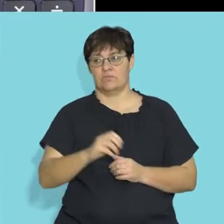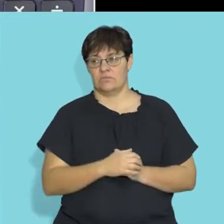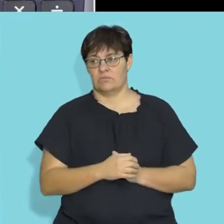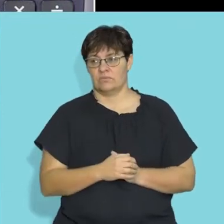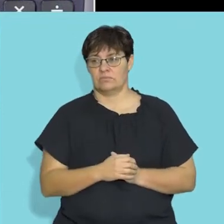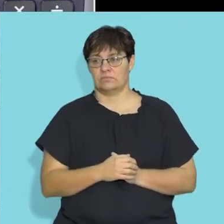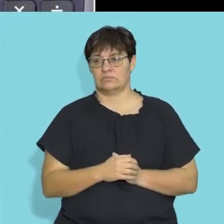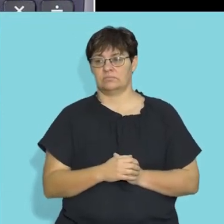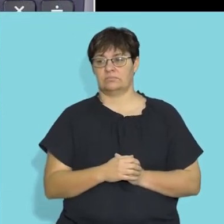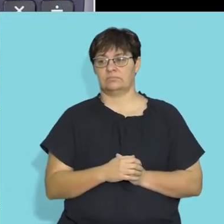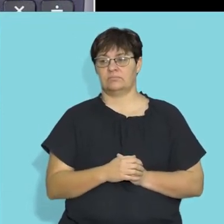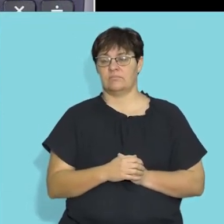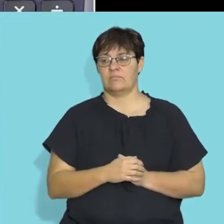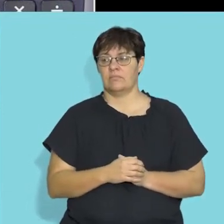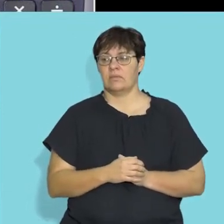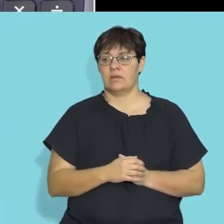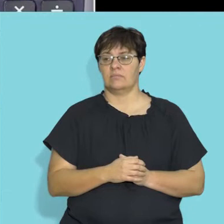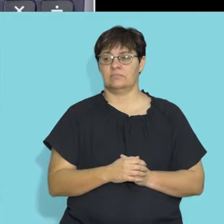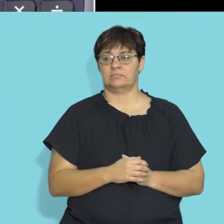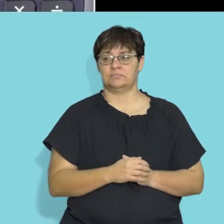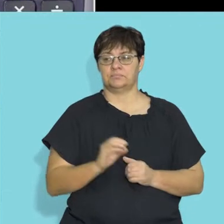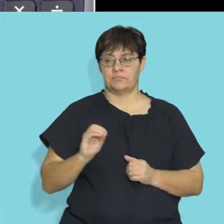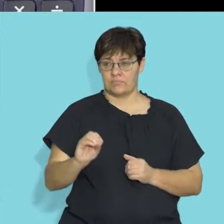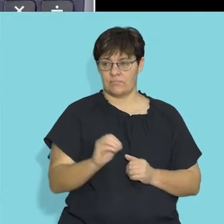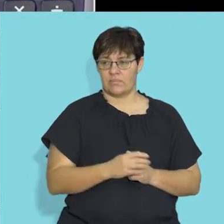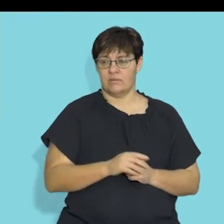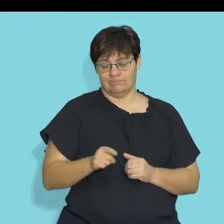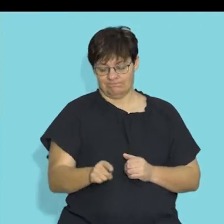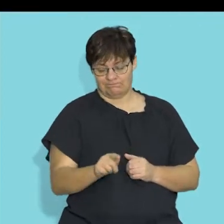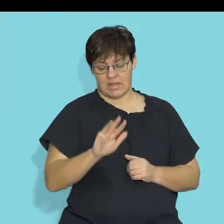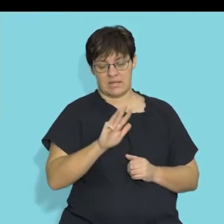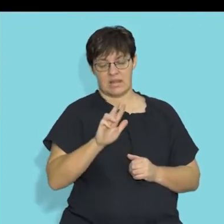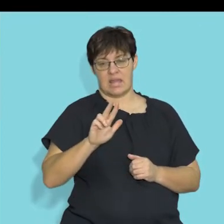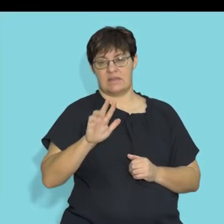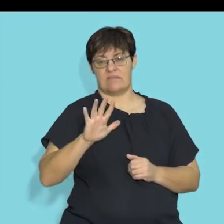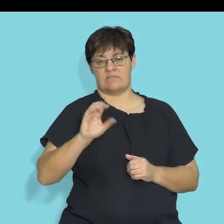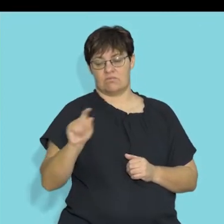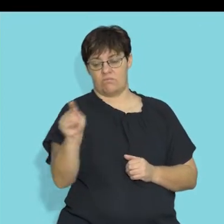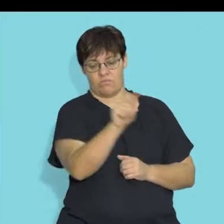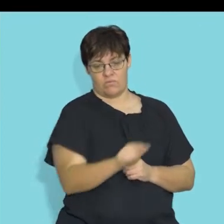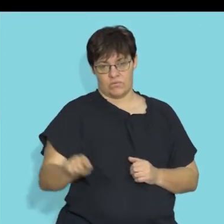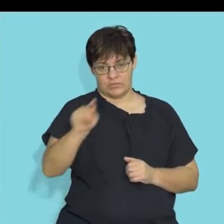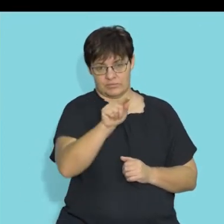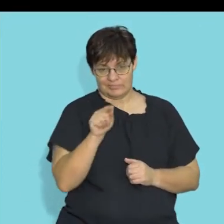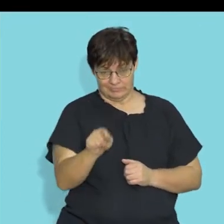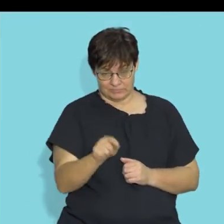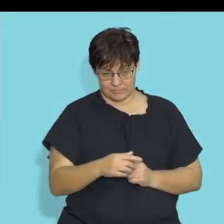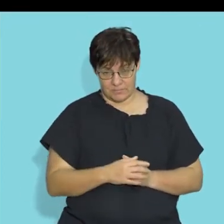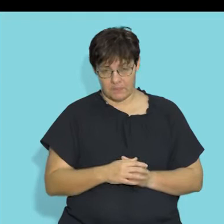give me a figure of 9850. Clearly you can see here that that figure is